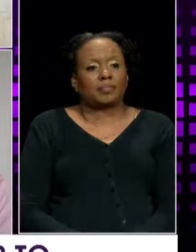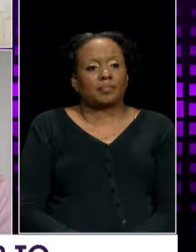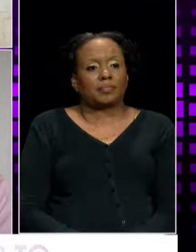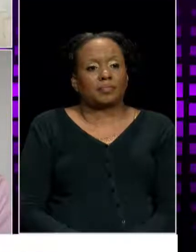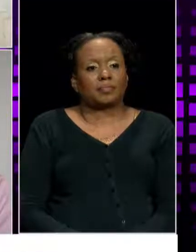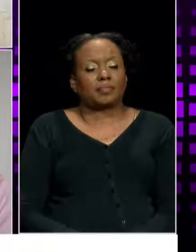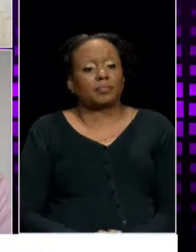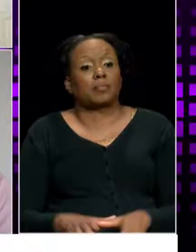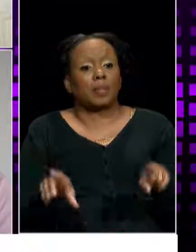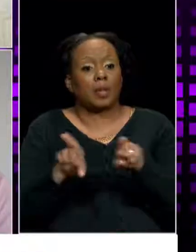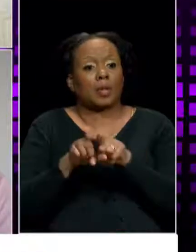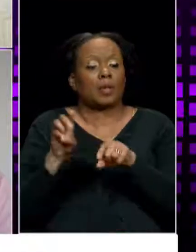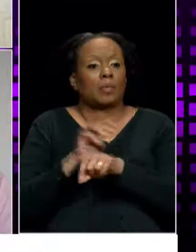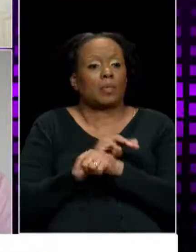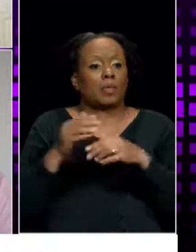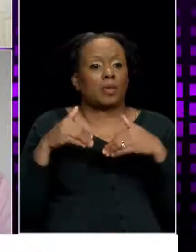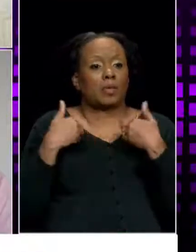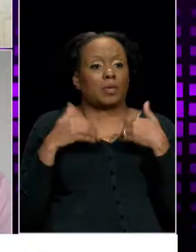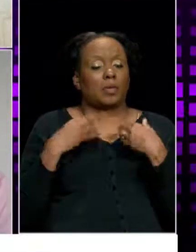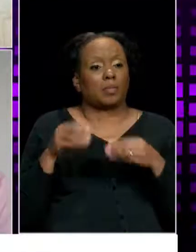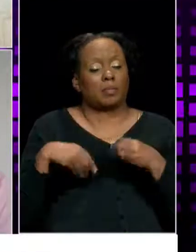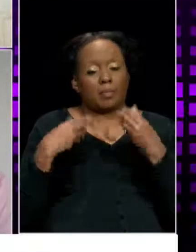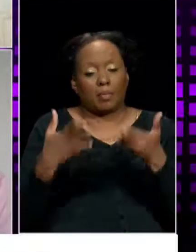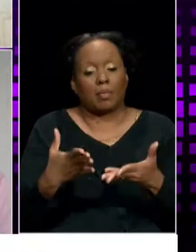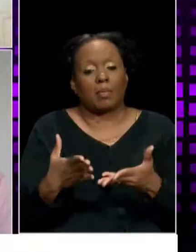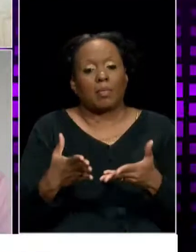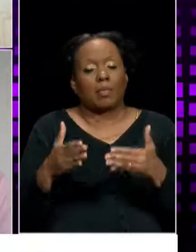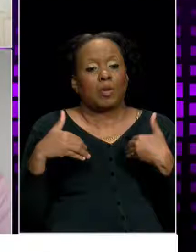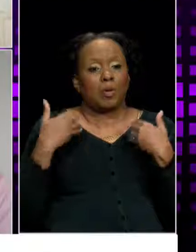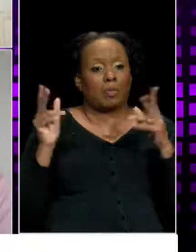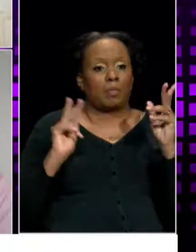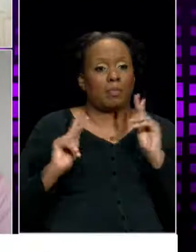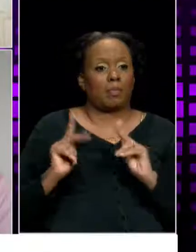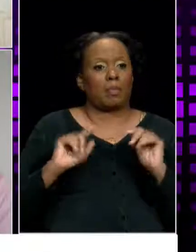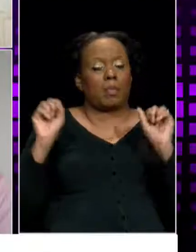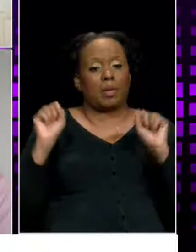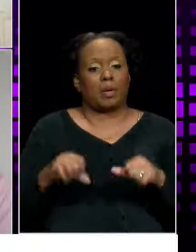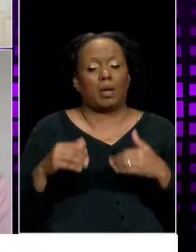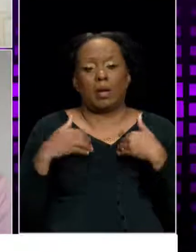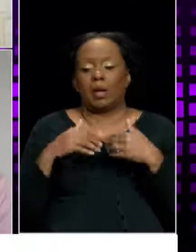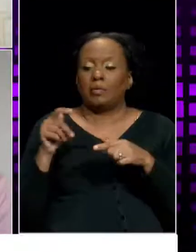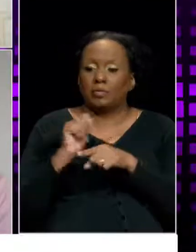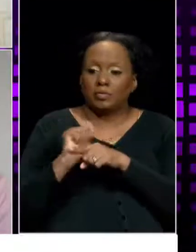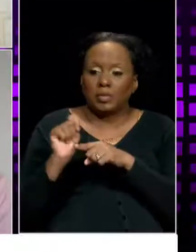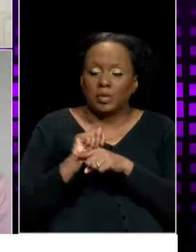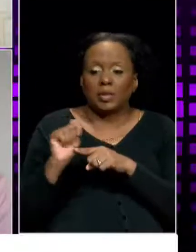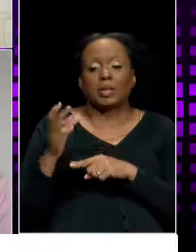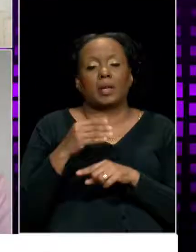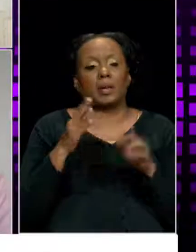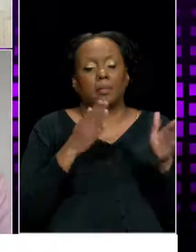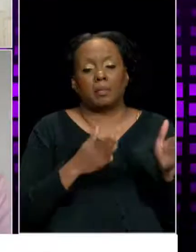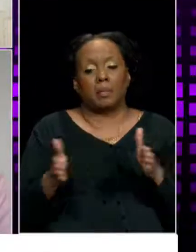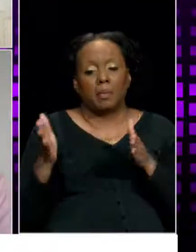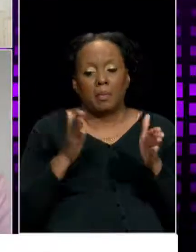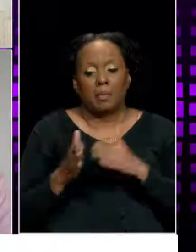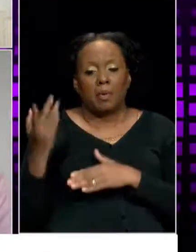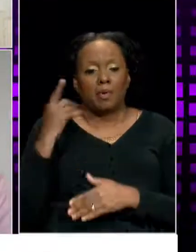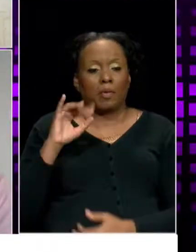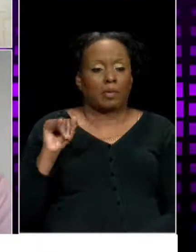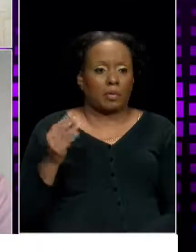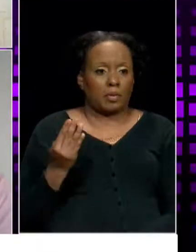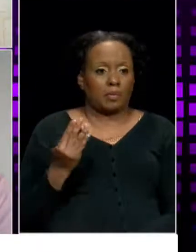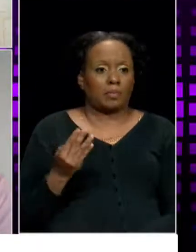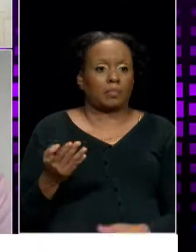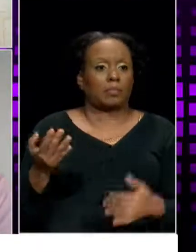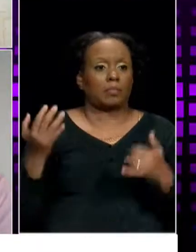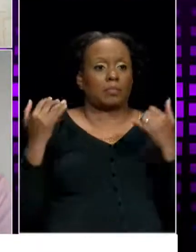Pathways program, which provides opportunities for young people to be exposed to training and job preparation. And we currently have a